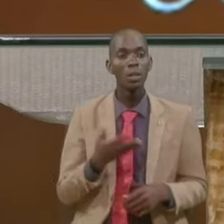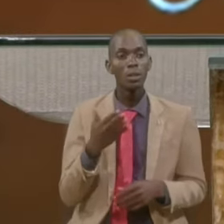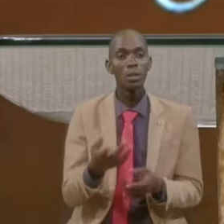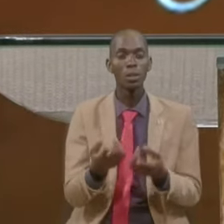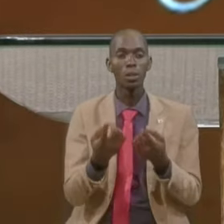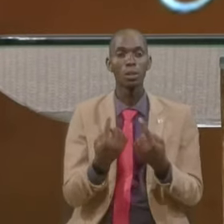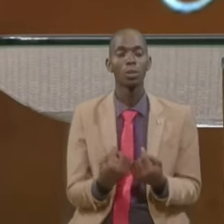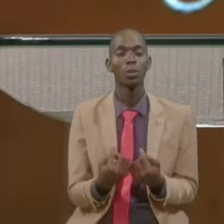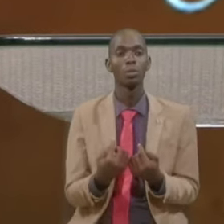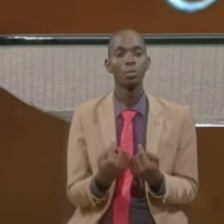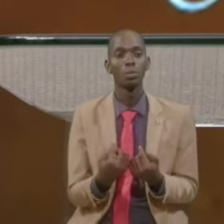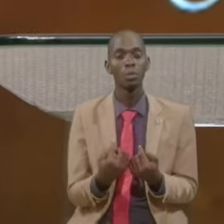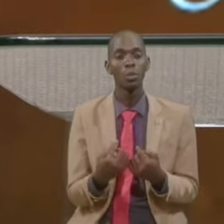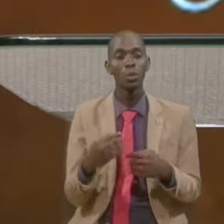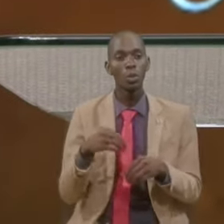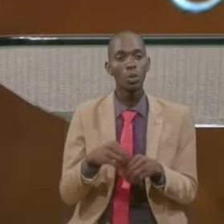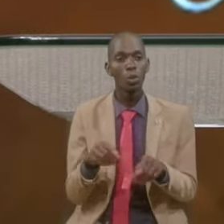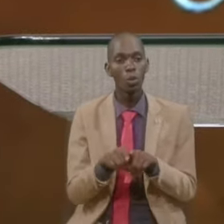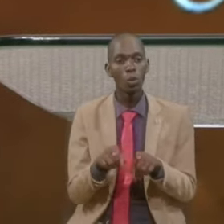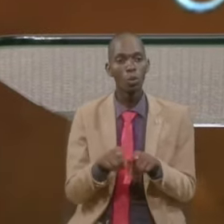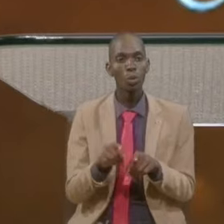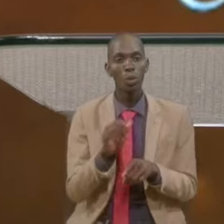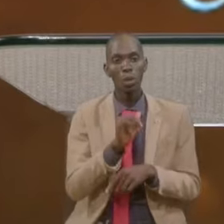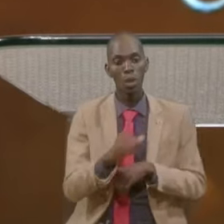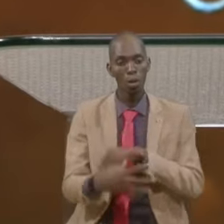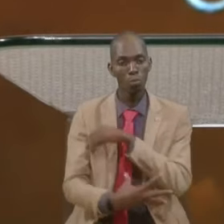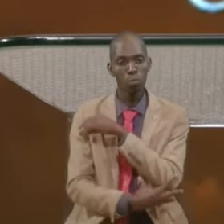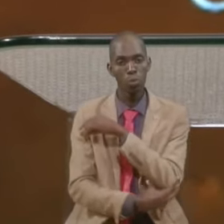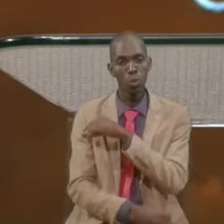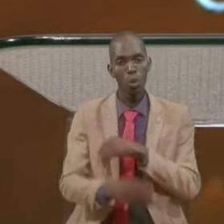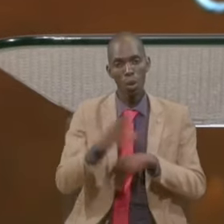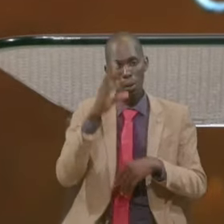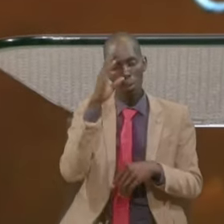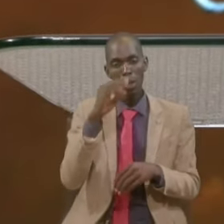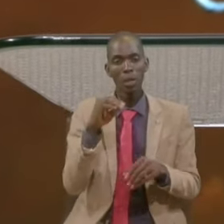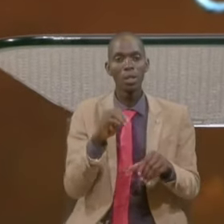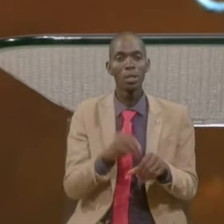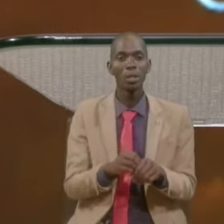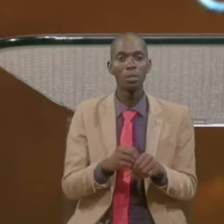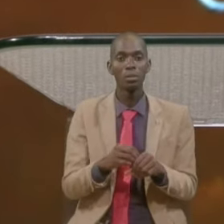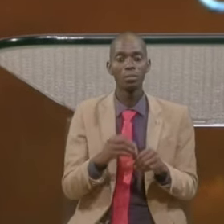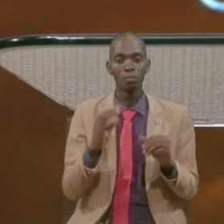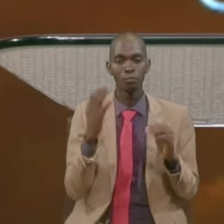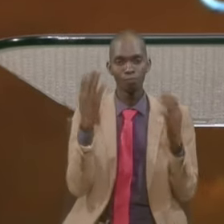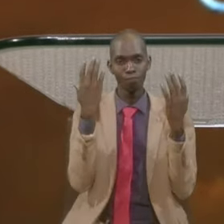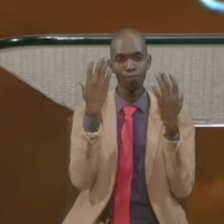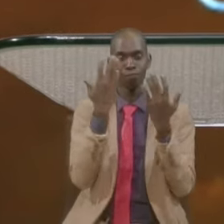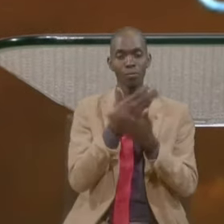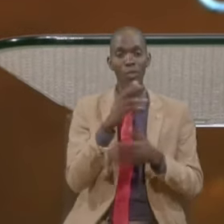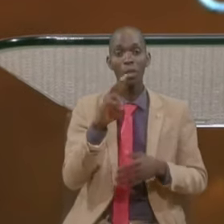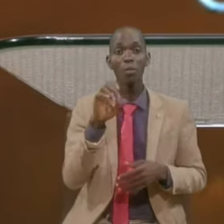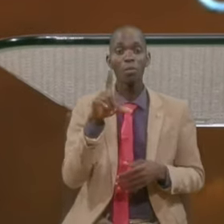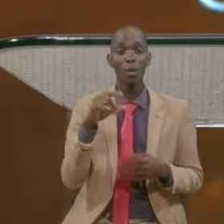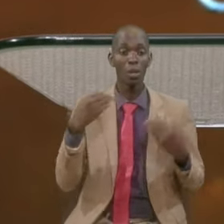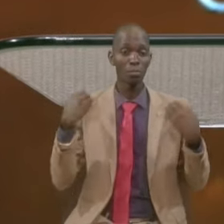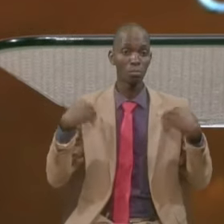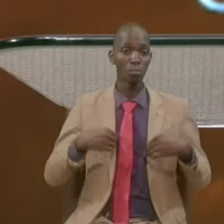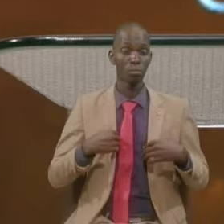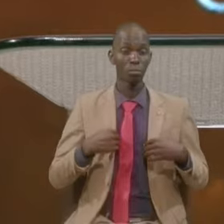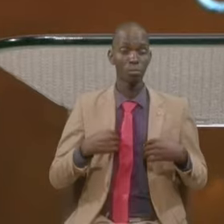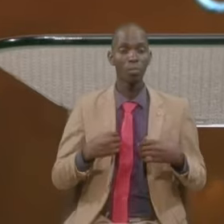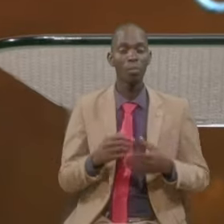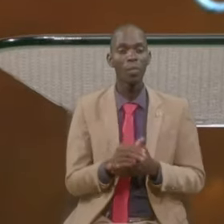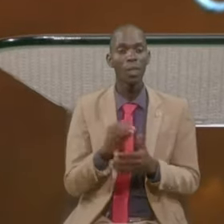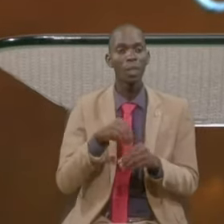come in also a poor man in vile raiment. Tells us in verse